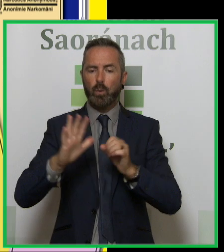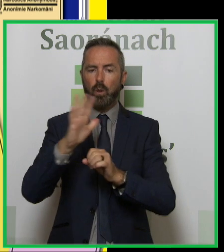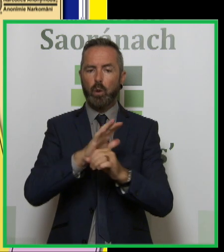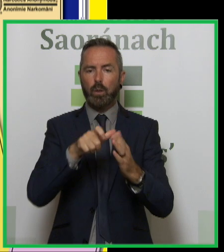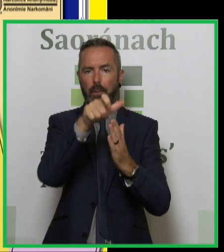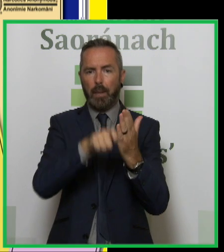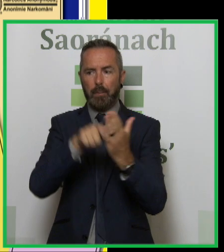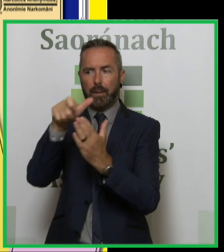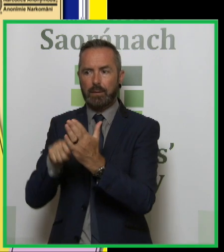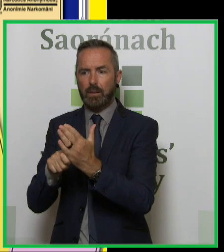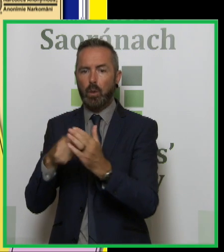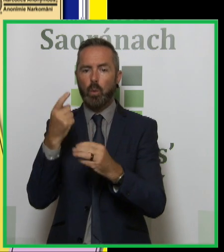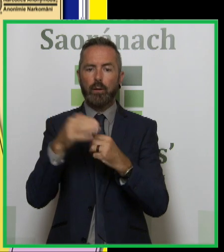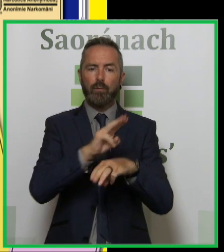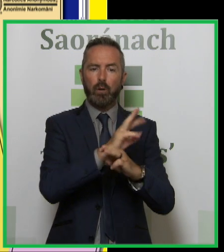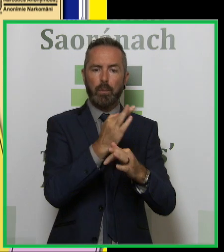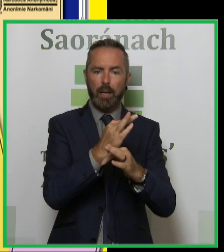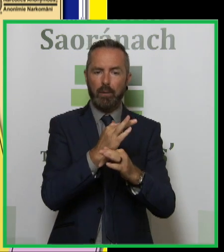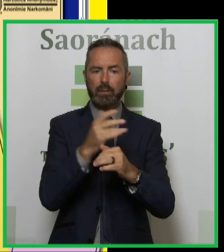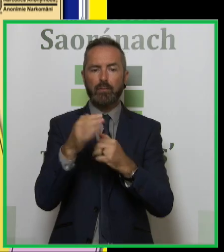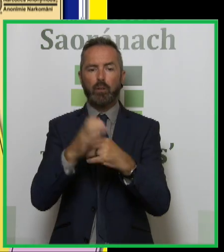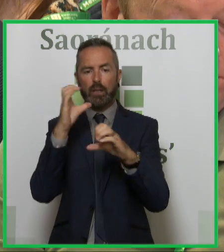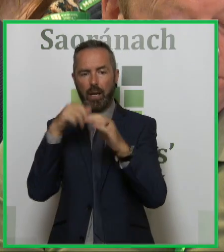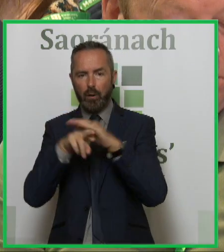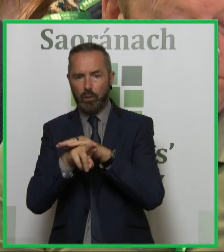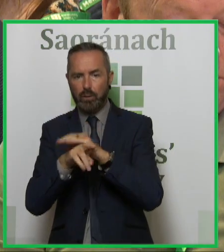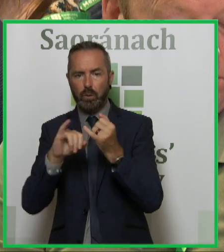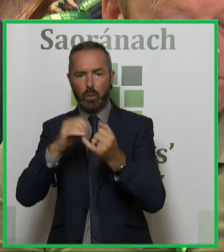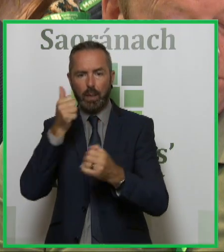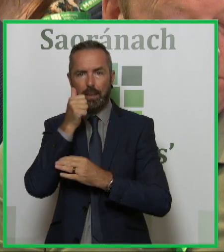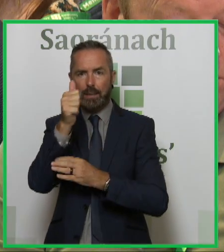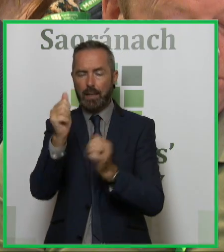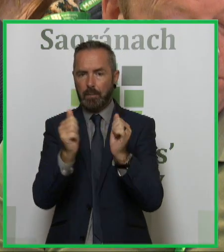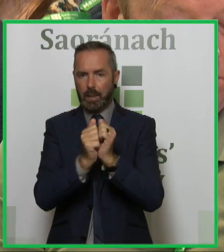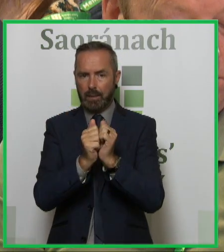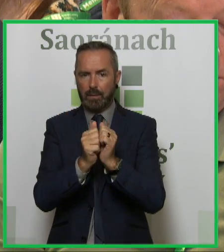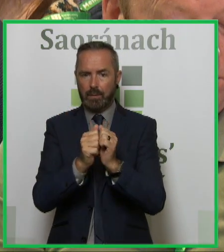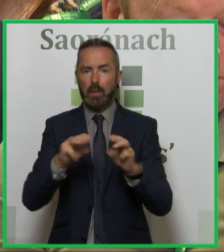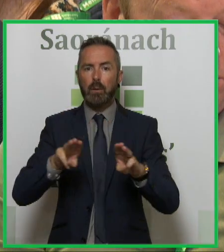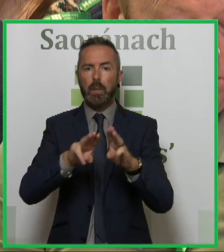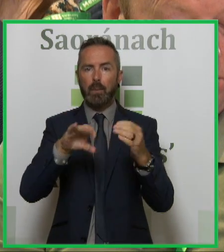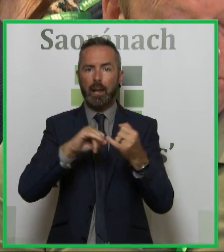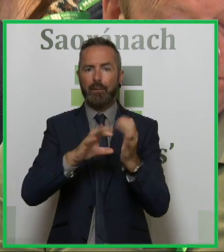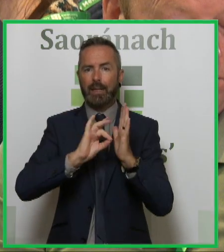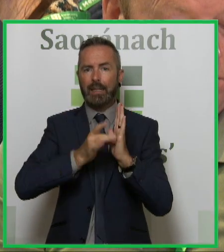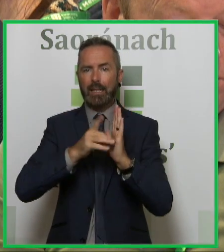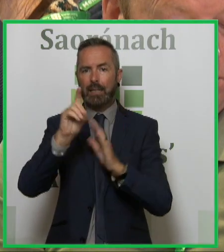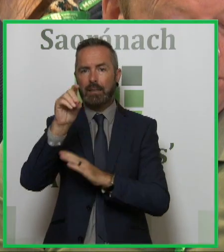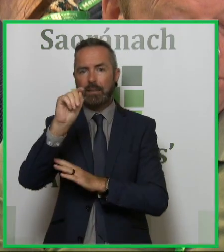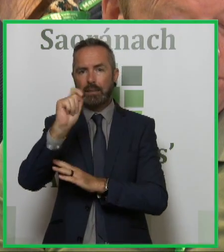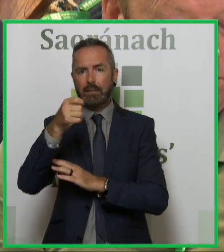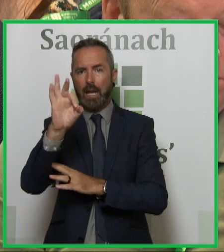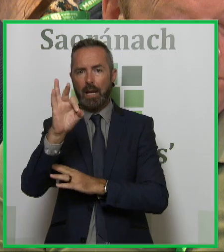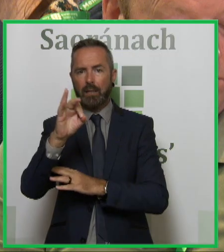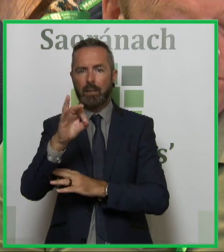We have one on parents and carers attending meetings. There are people are given key tags to mark periods of clean time,